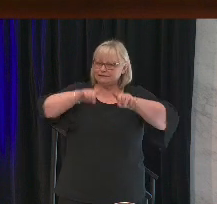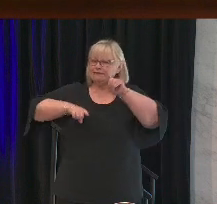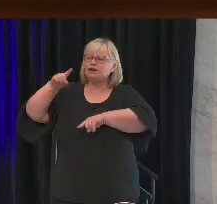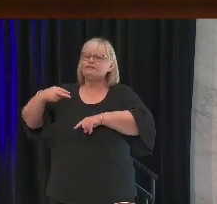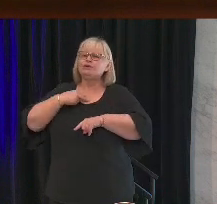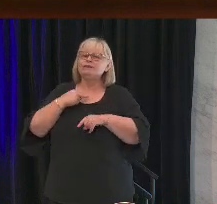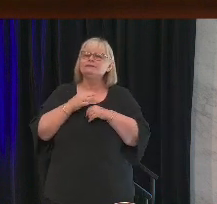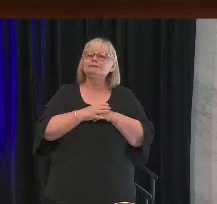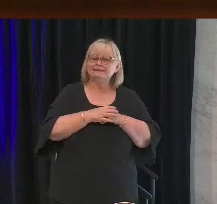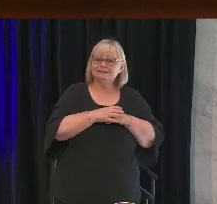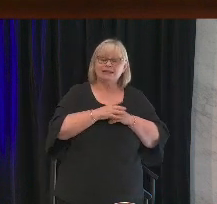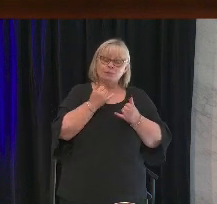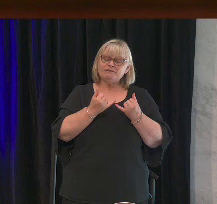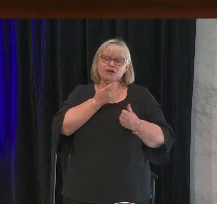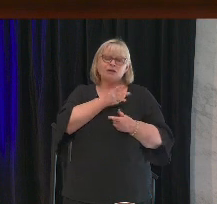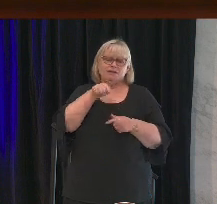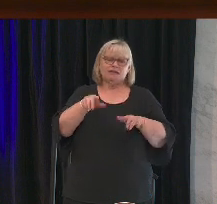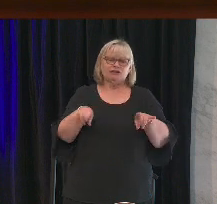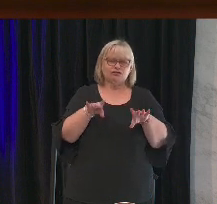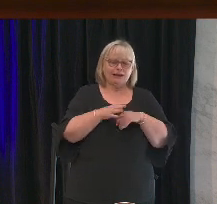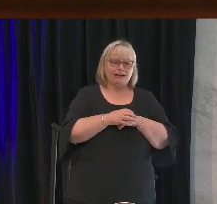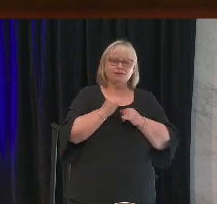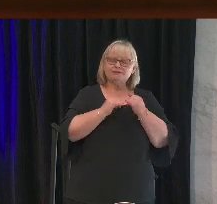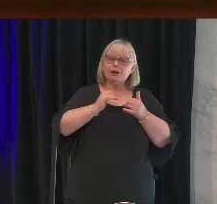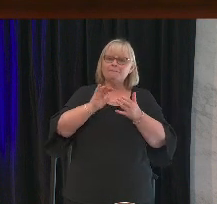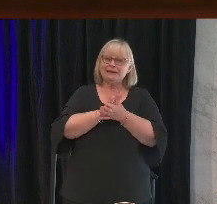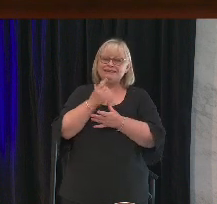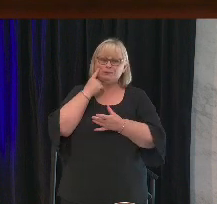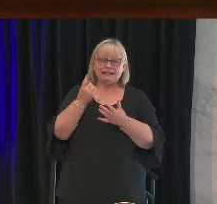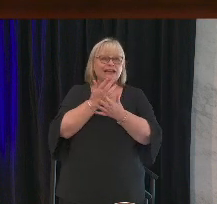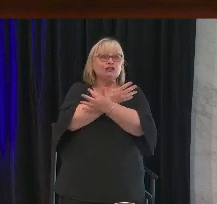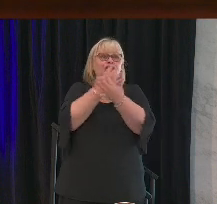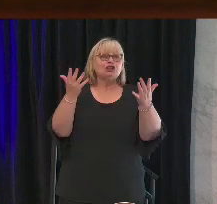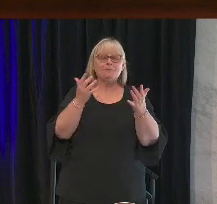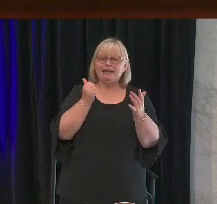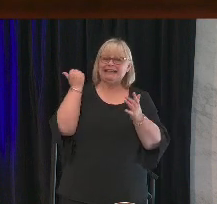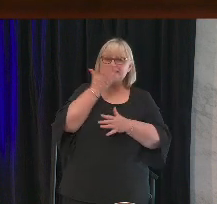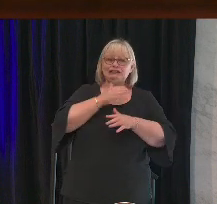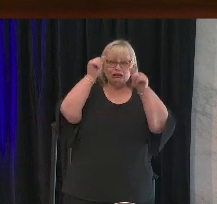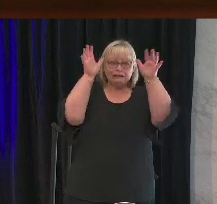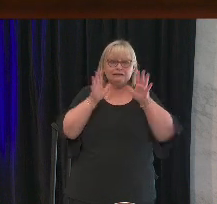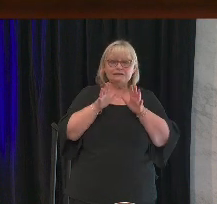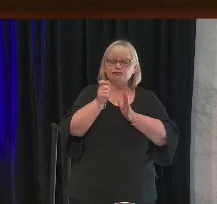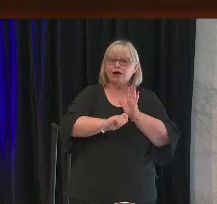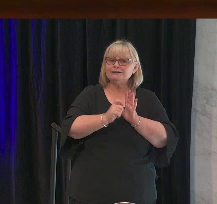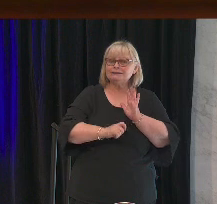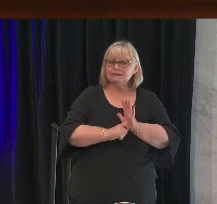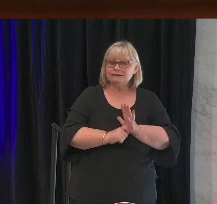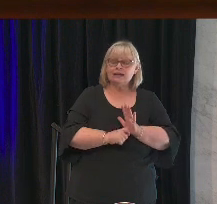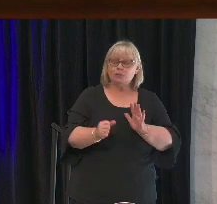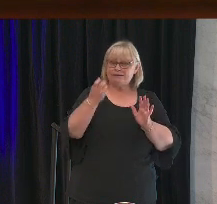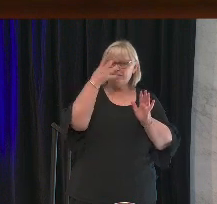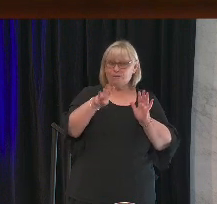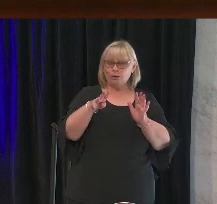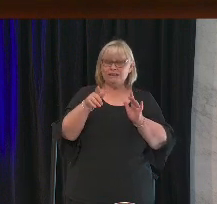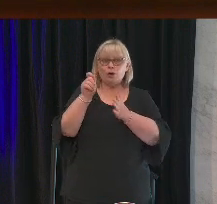we pride ourselves on in this country. I was very pleased to see so many Indigenous writers shortlisted this year. Of the 40 shortlisted